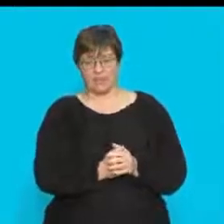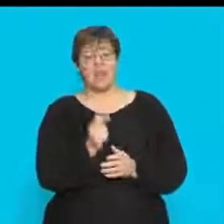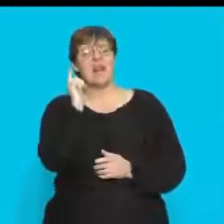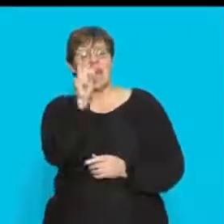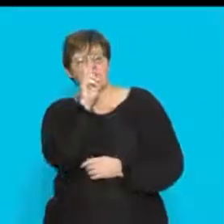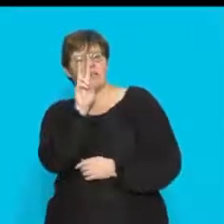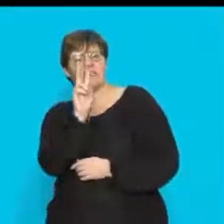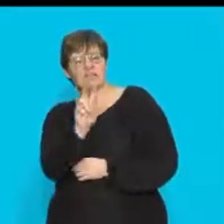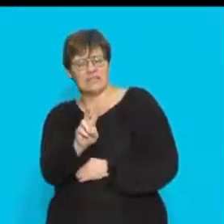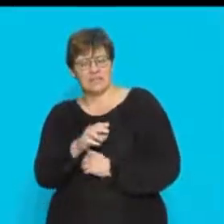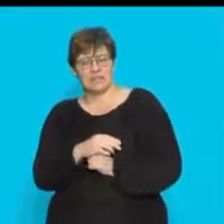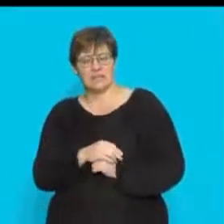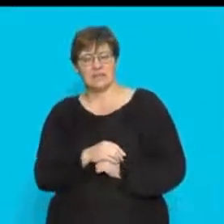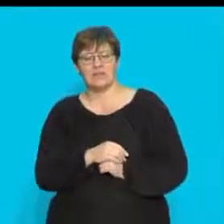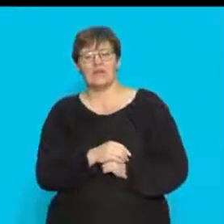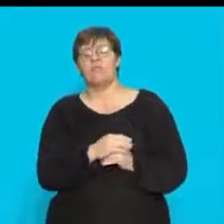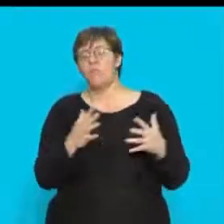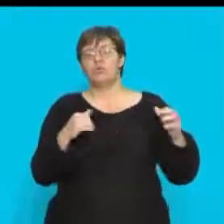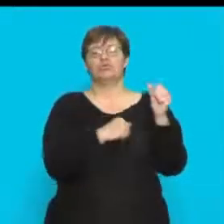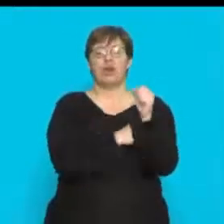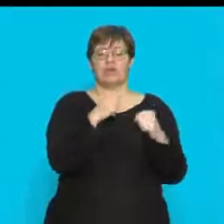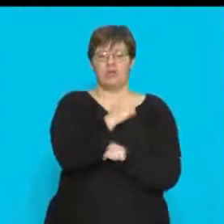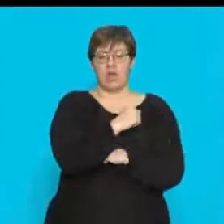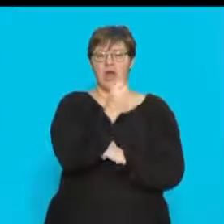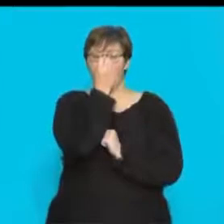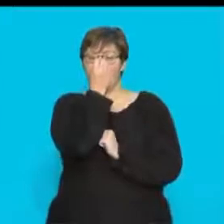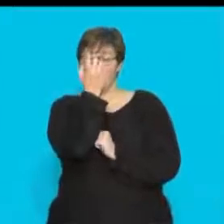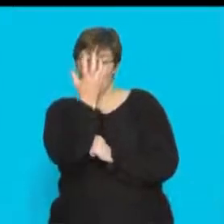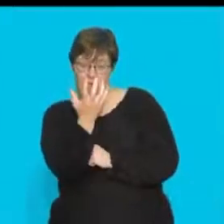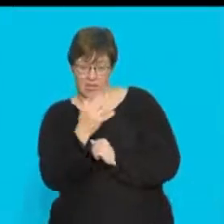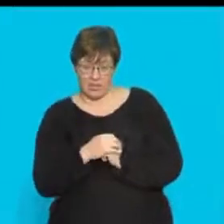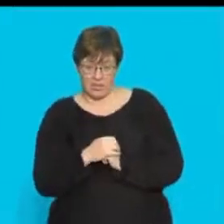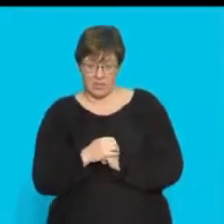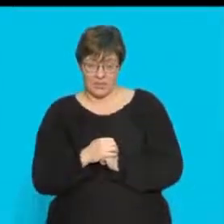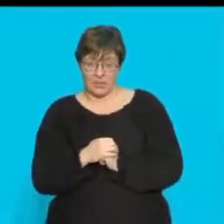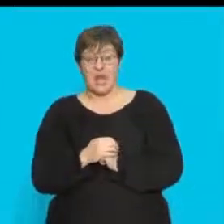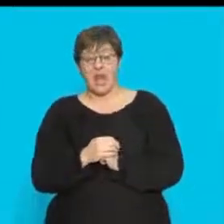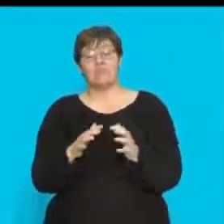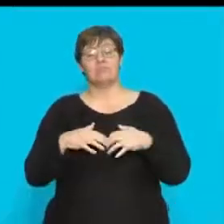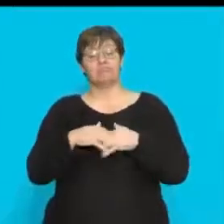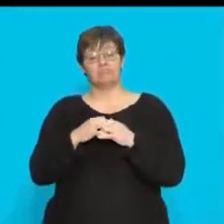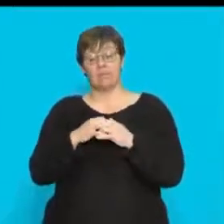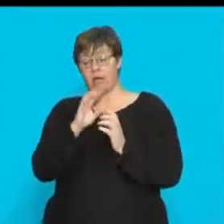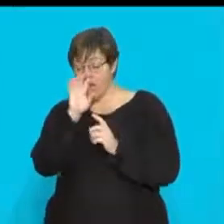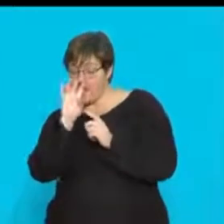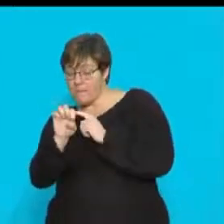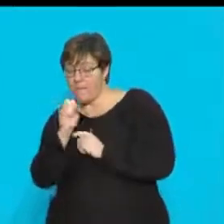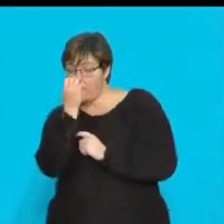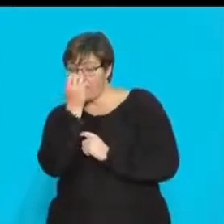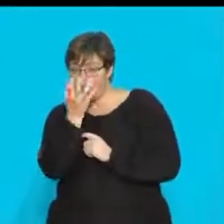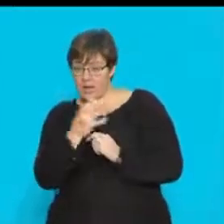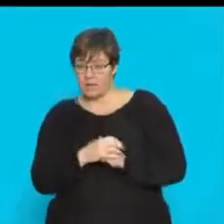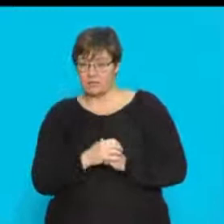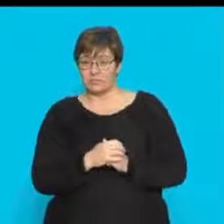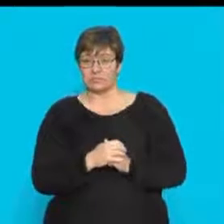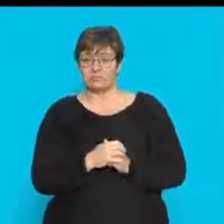at later in the series involves the whole structure of a flower. And when we get to a flower,